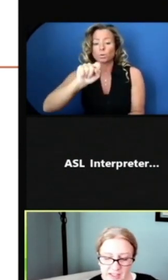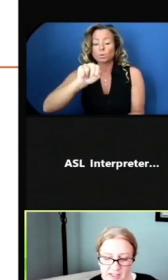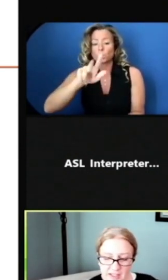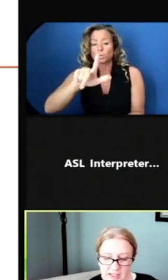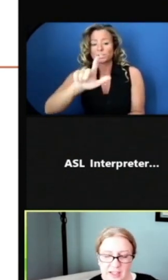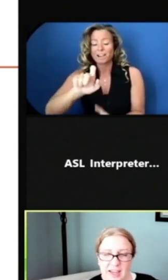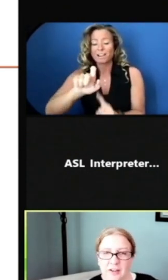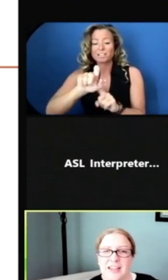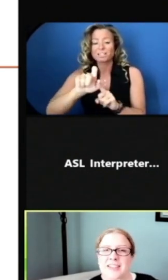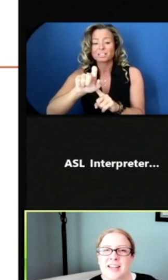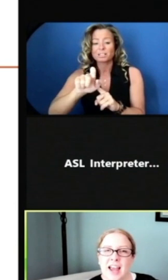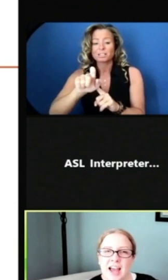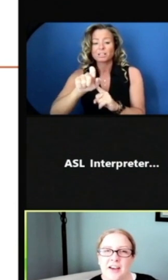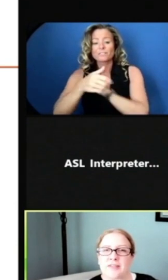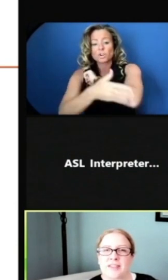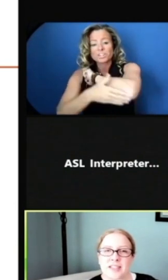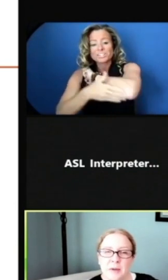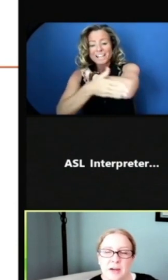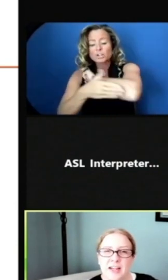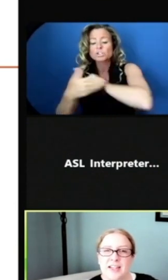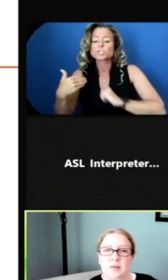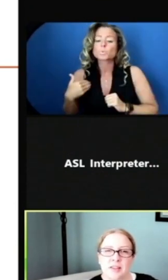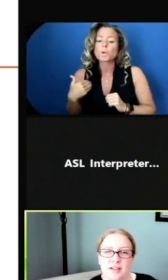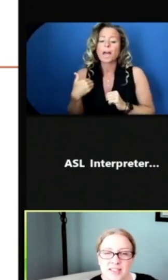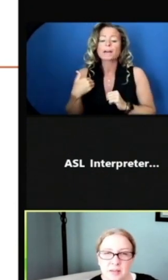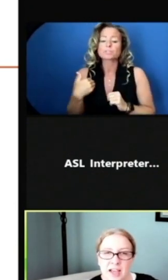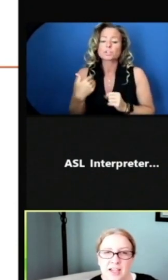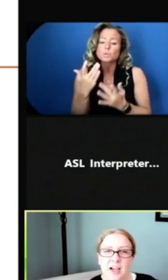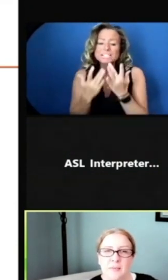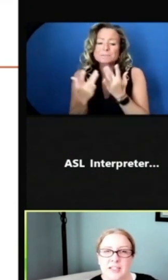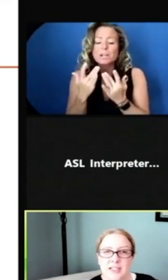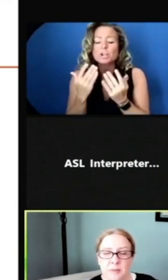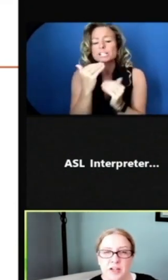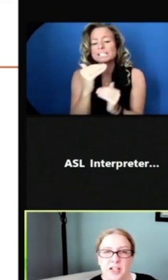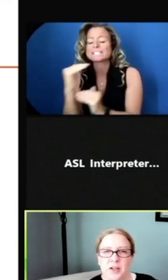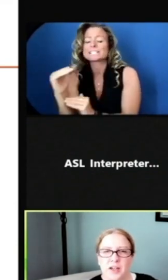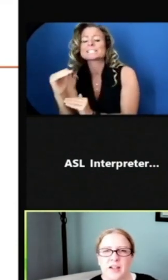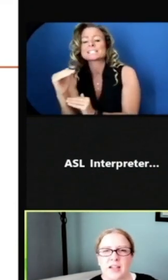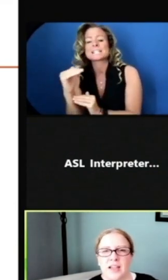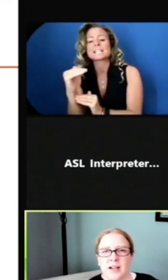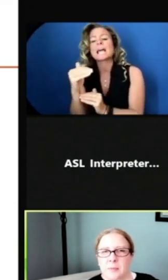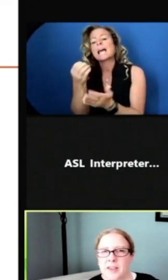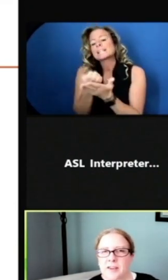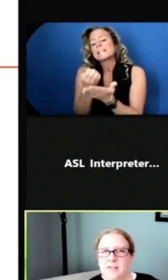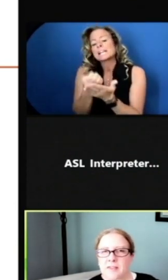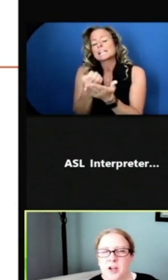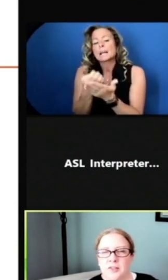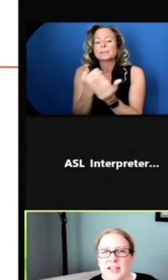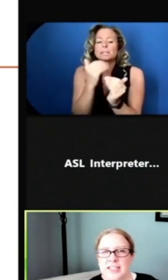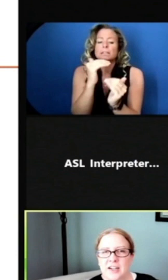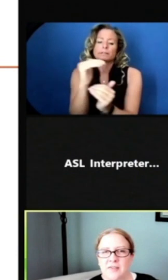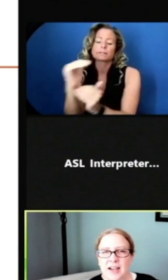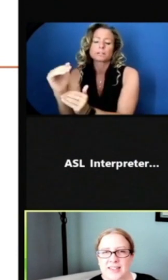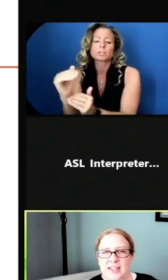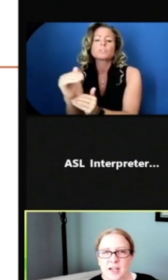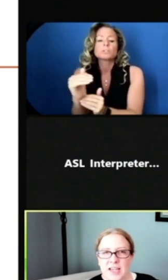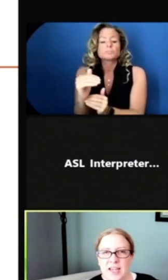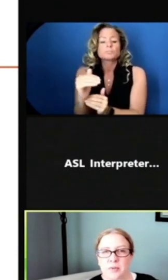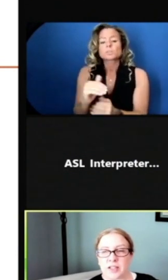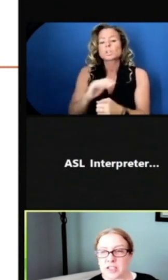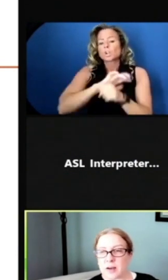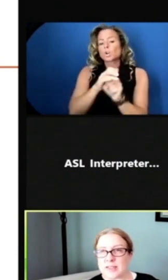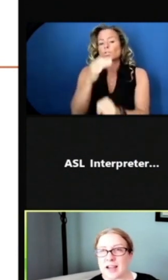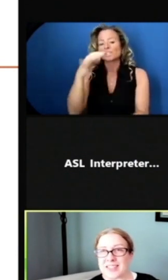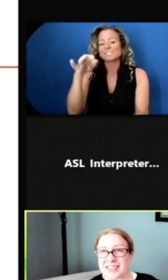of counties that have disparities and where there's some economic disparity going on, the COVID-19 vaccine